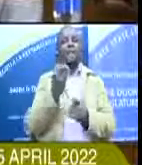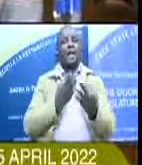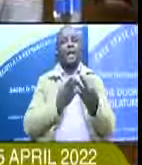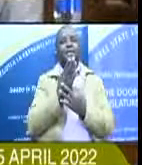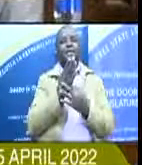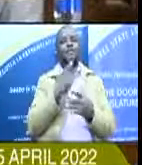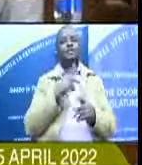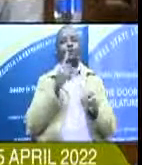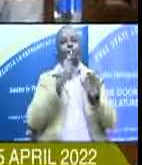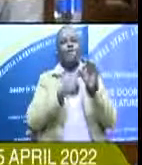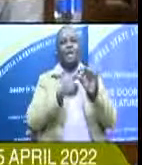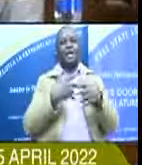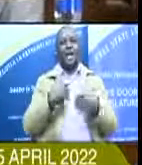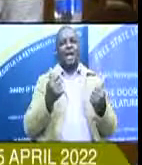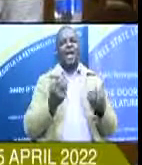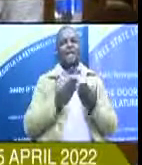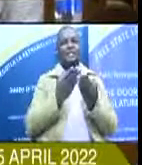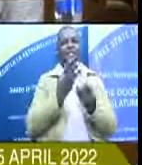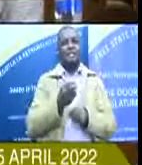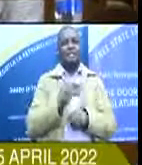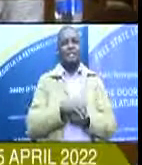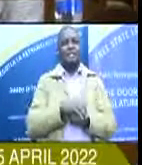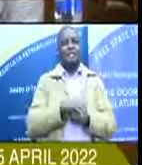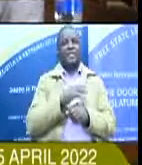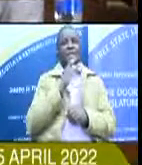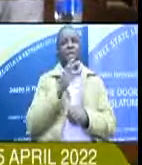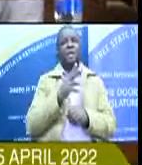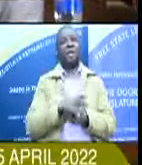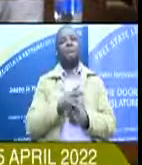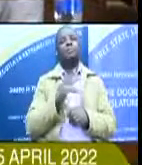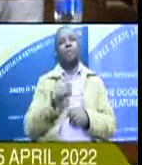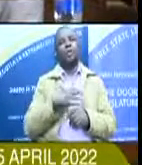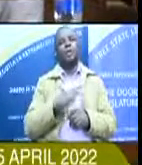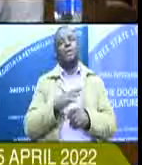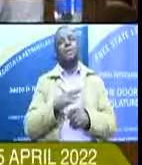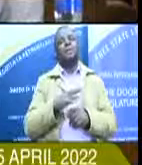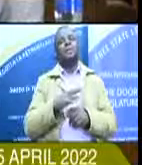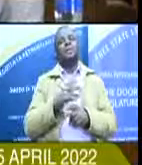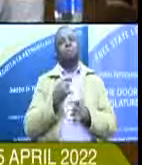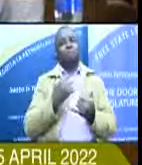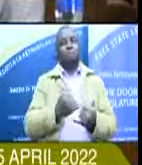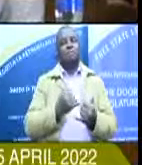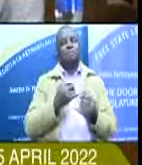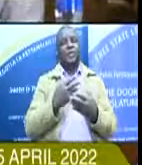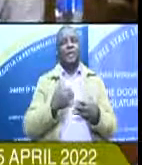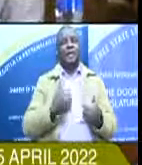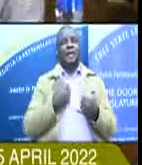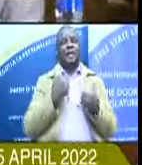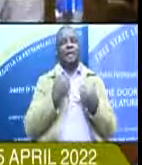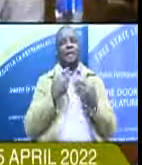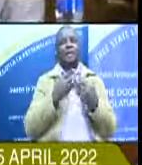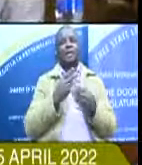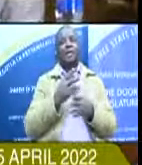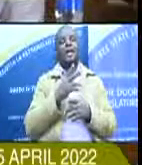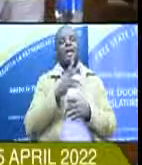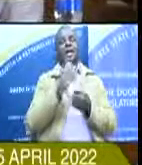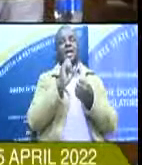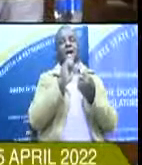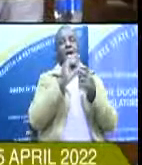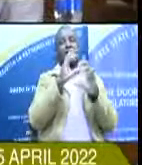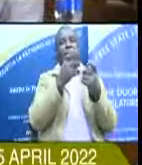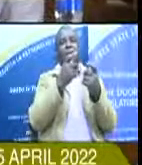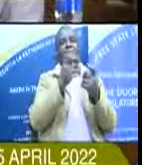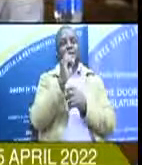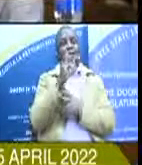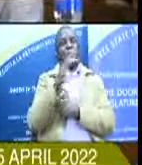health services. Speaker, we also wish to express our immense gratitude to the SASO firm, World